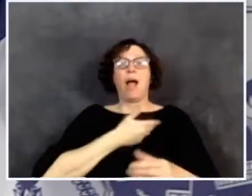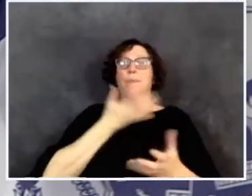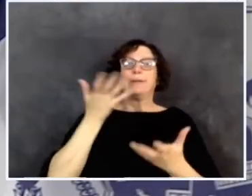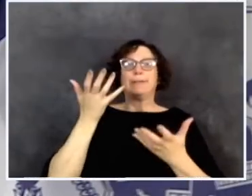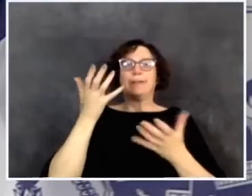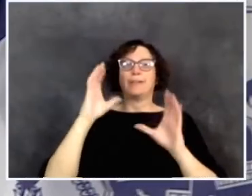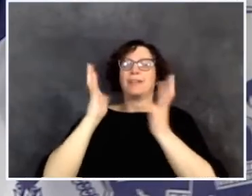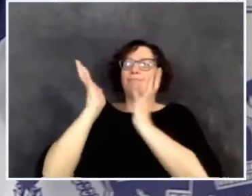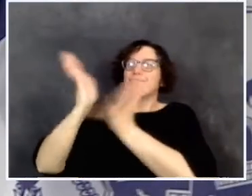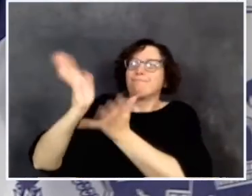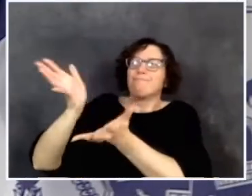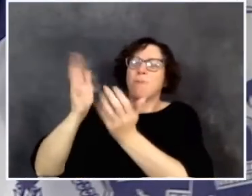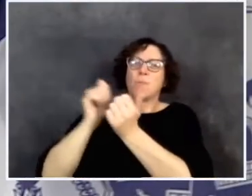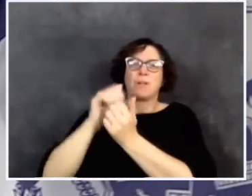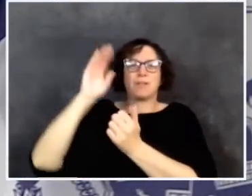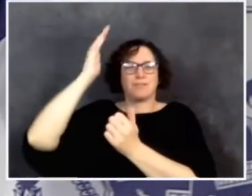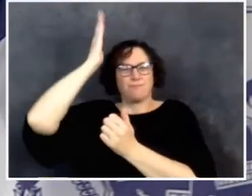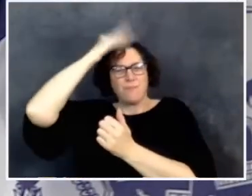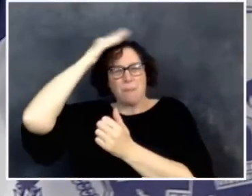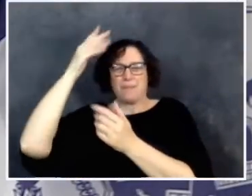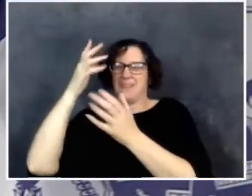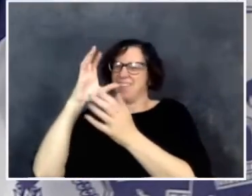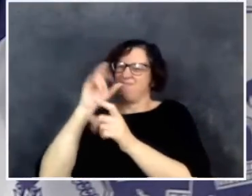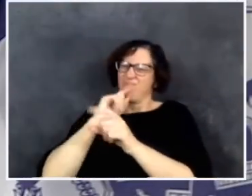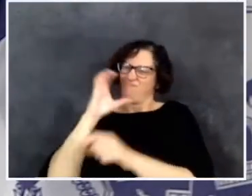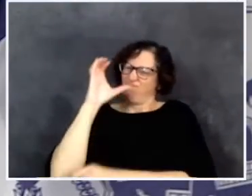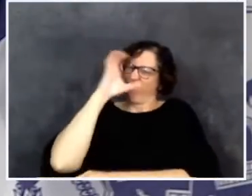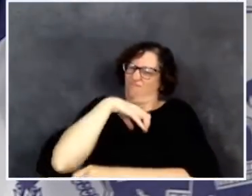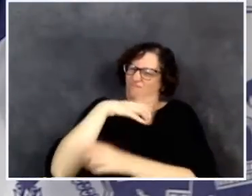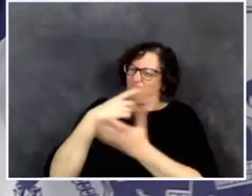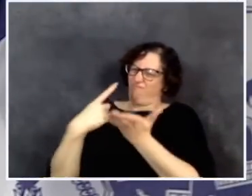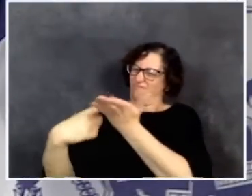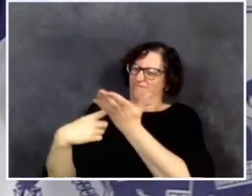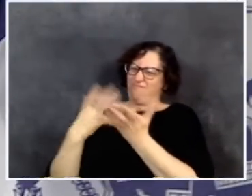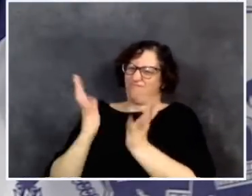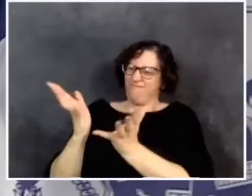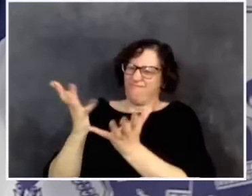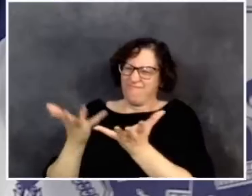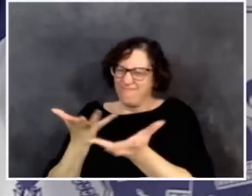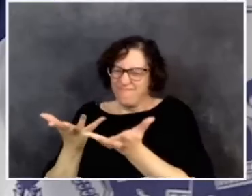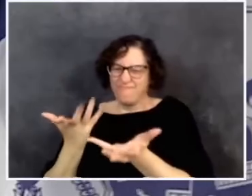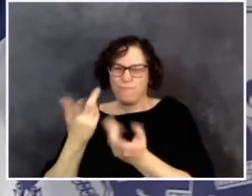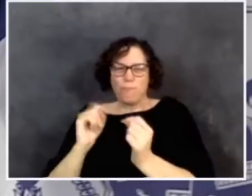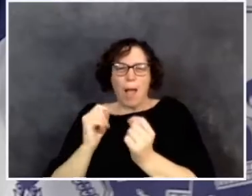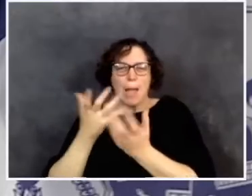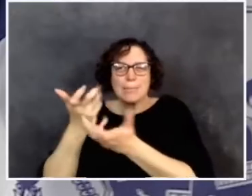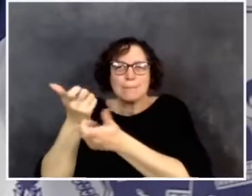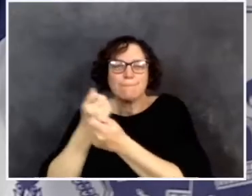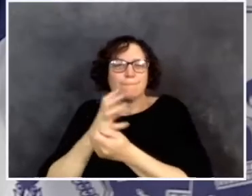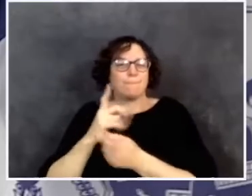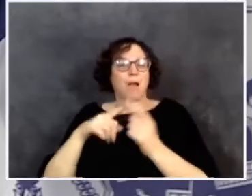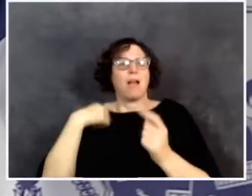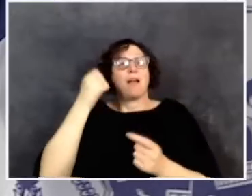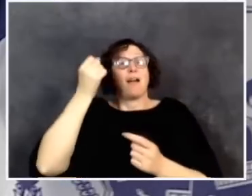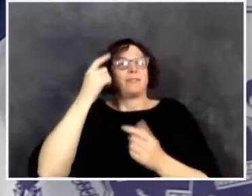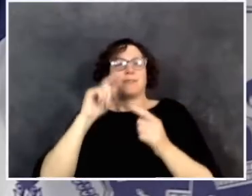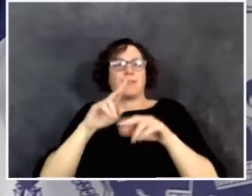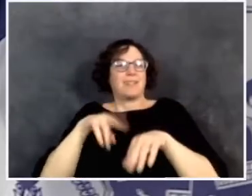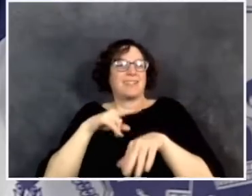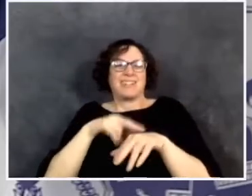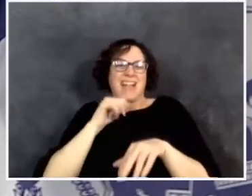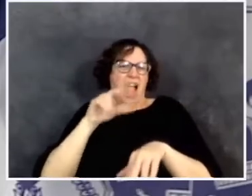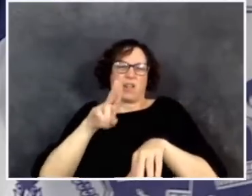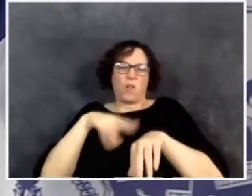because sometimes I see something I can make some sense of and sometimes I don't. But the strangest part to